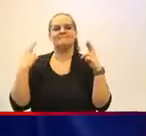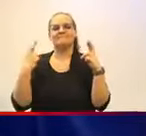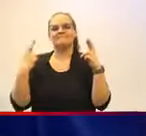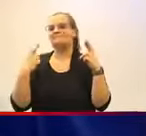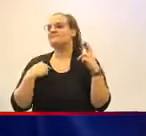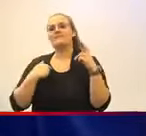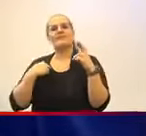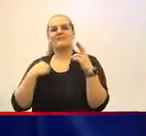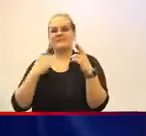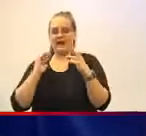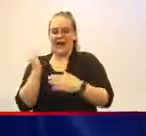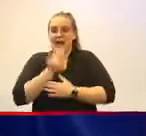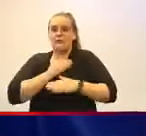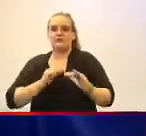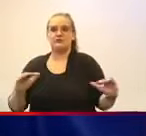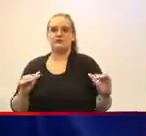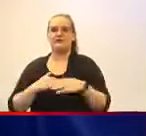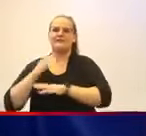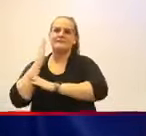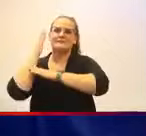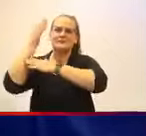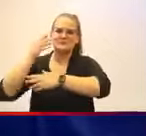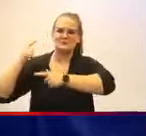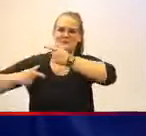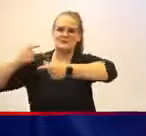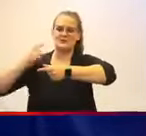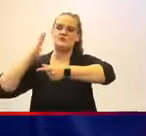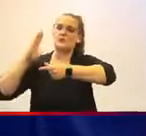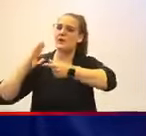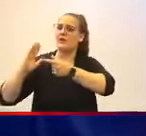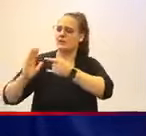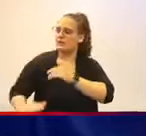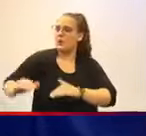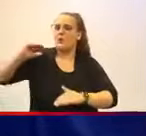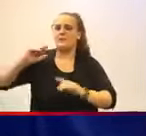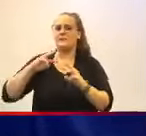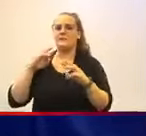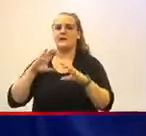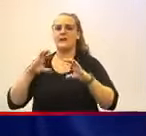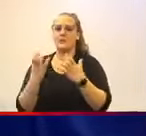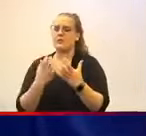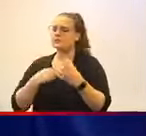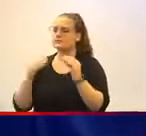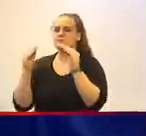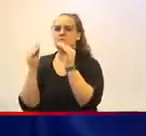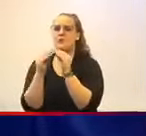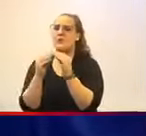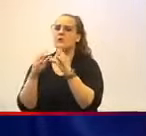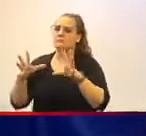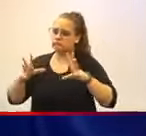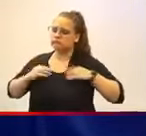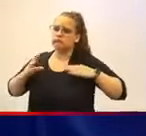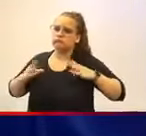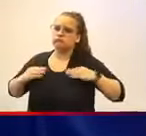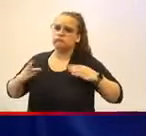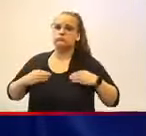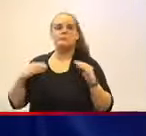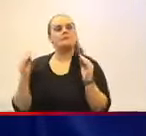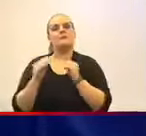future generations will grow up in a world more tolerant and with more avenues for help than ever